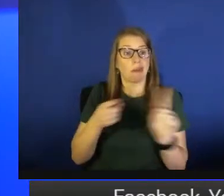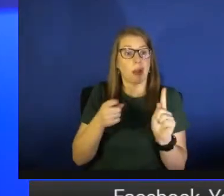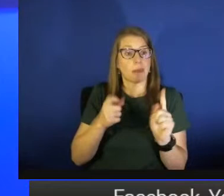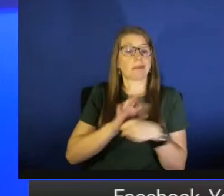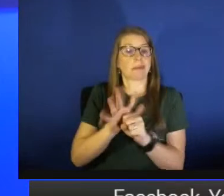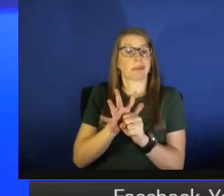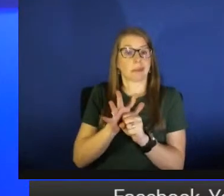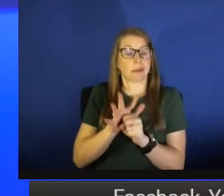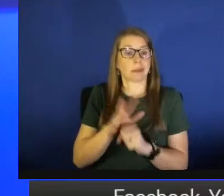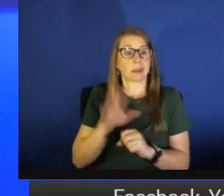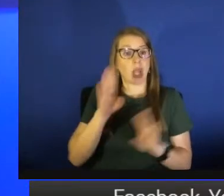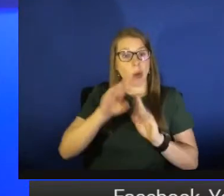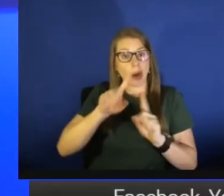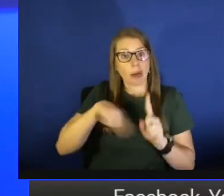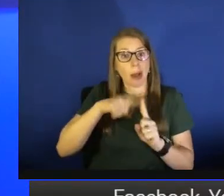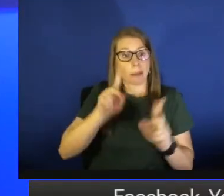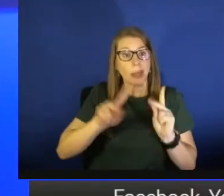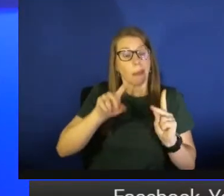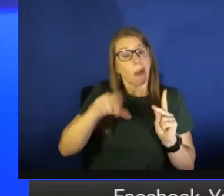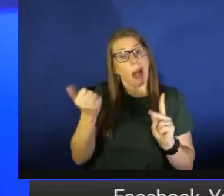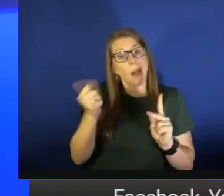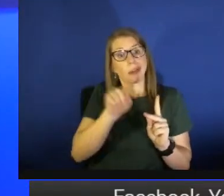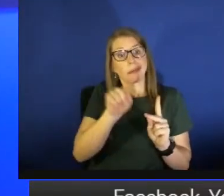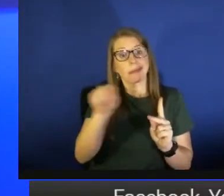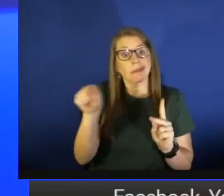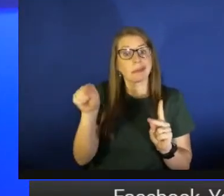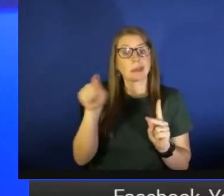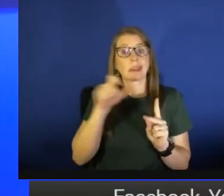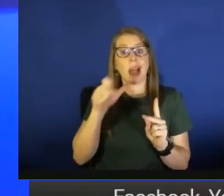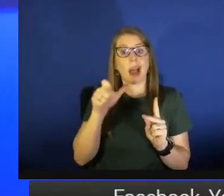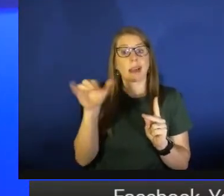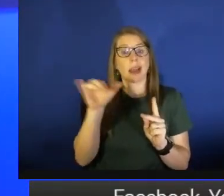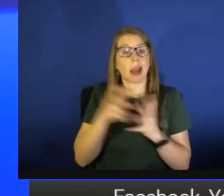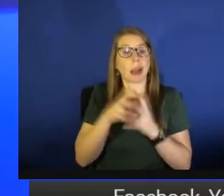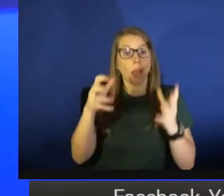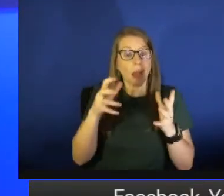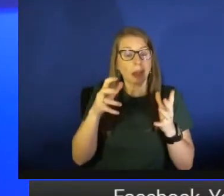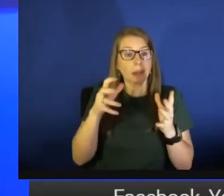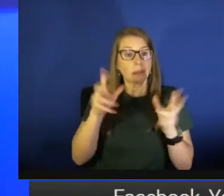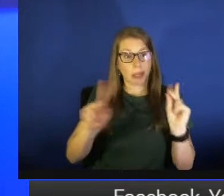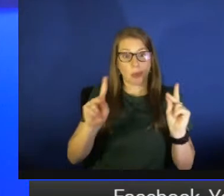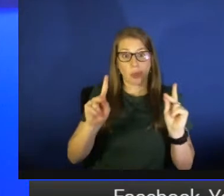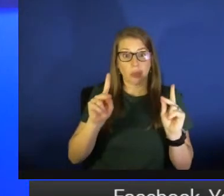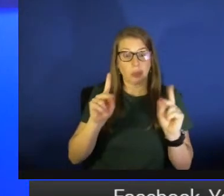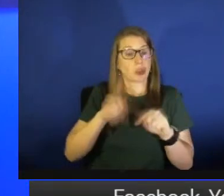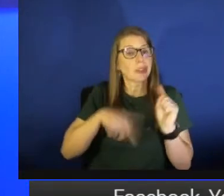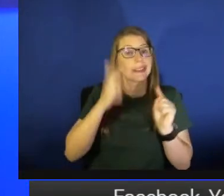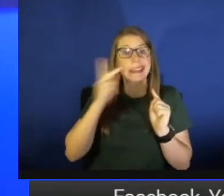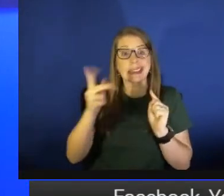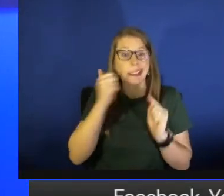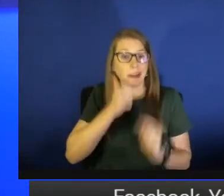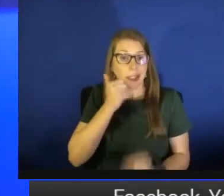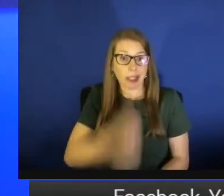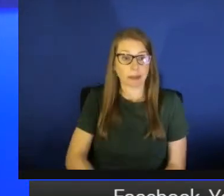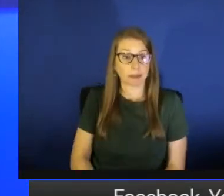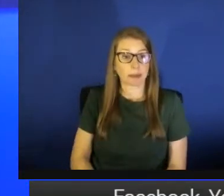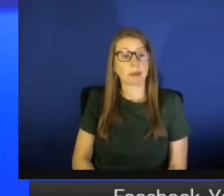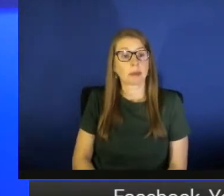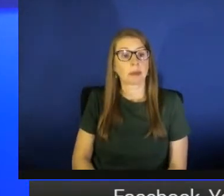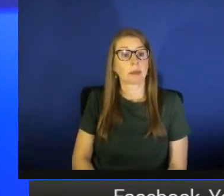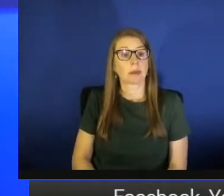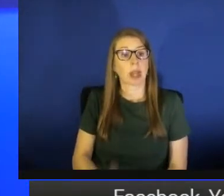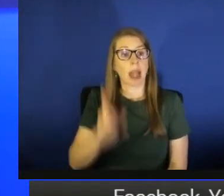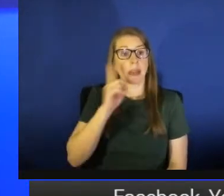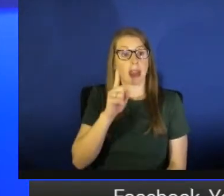about people elsewhere, which was not unlike a lot of folks who were worried about family and friends they couldn't see on a daily basis. I think one of the biggest